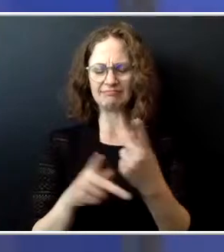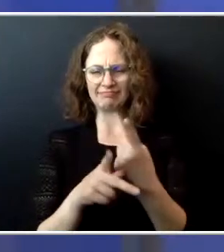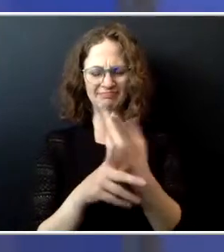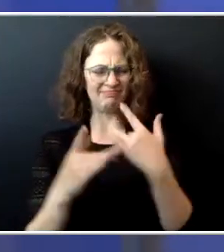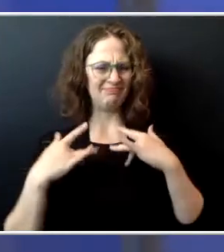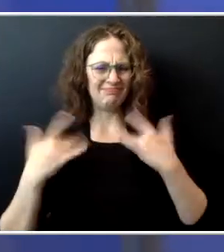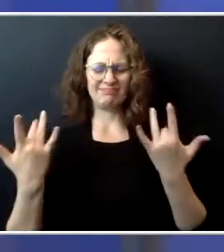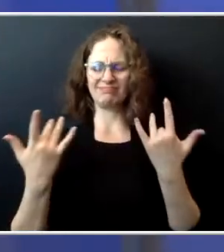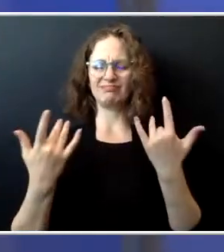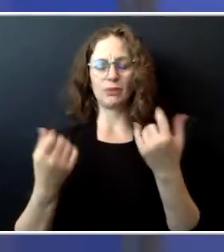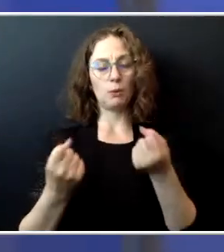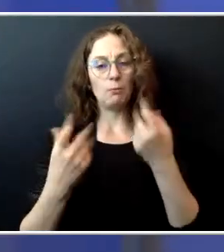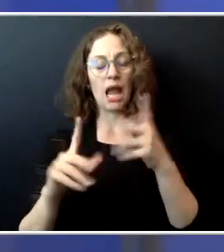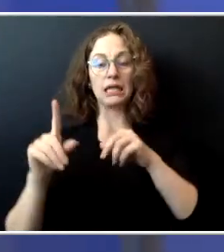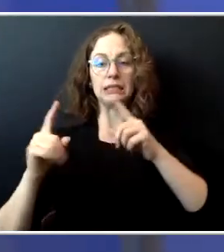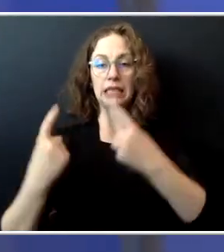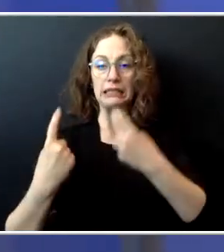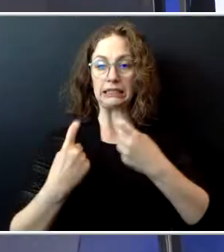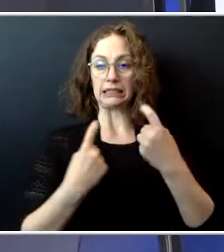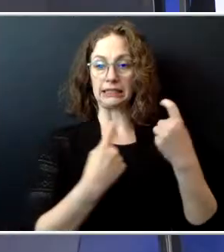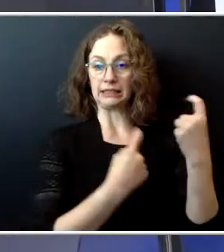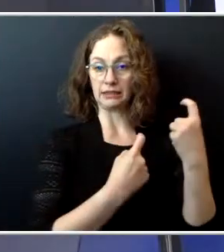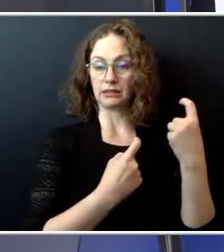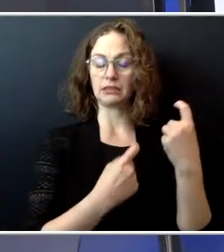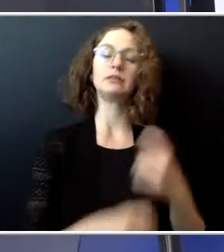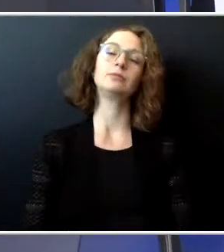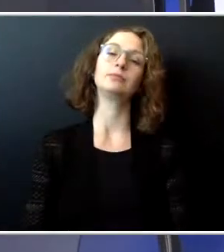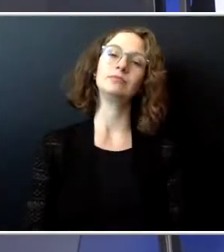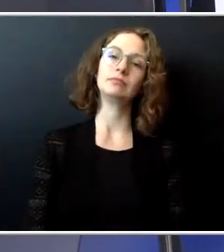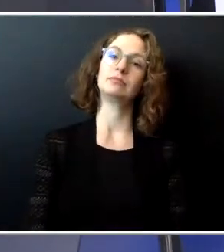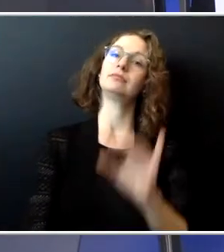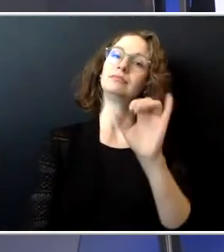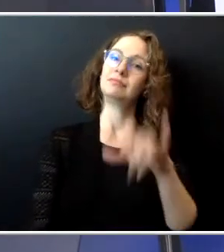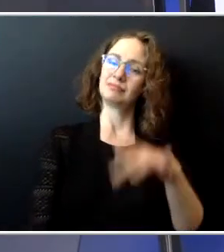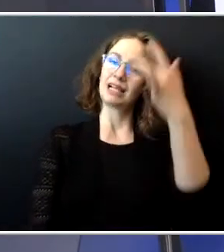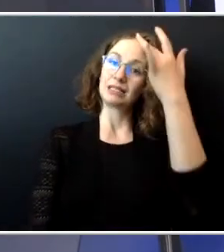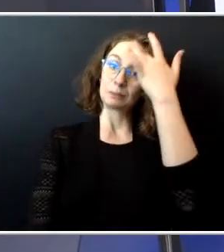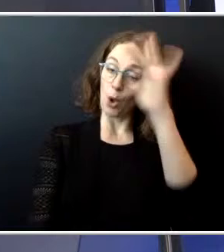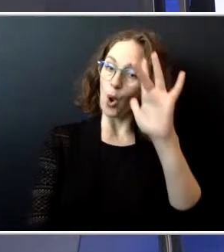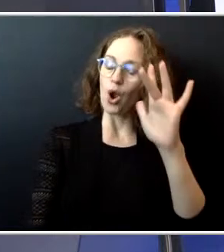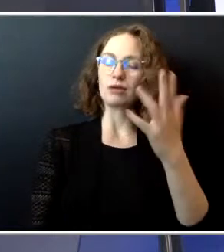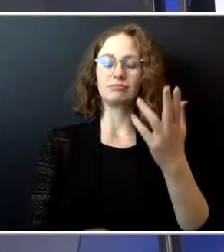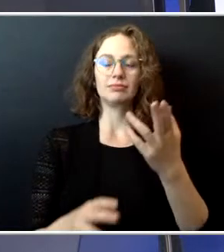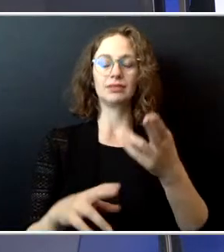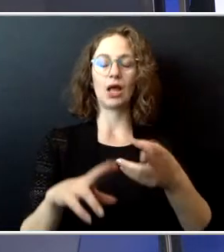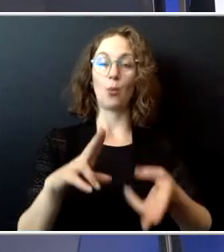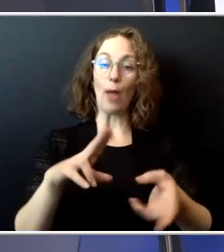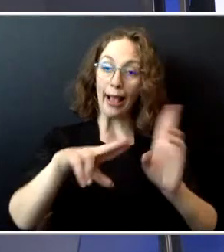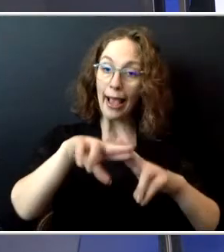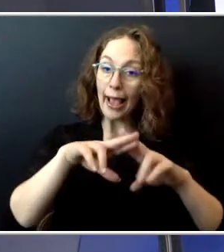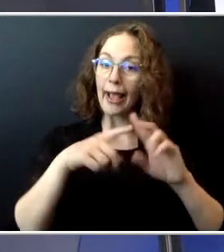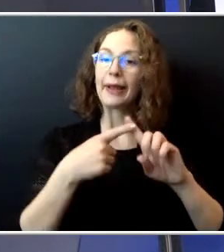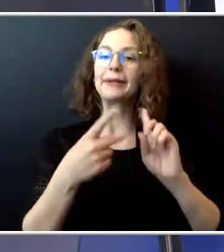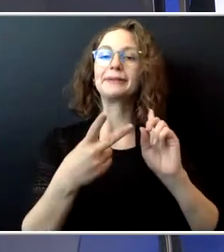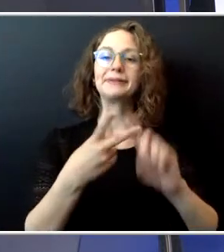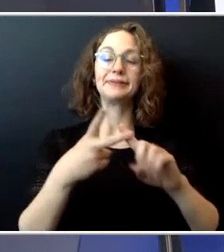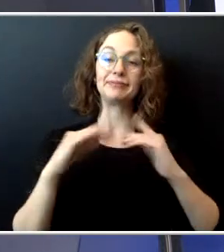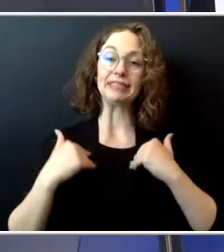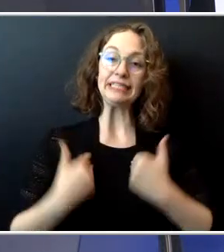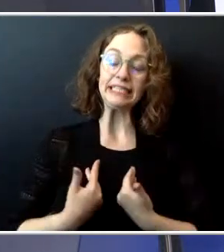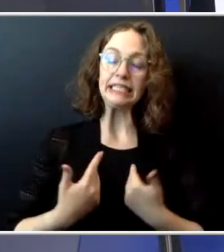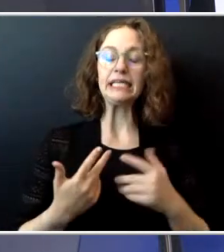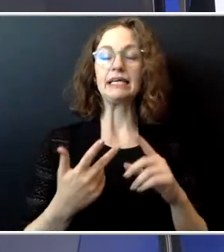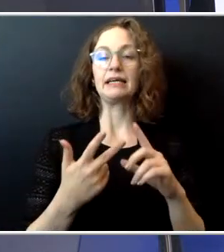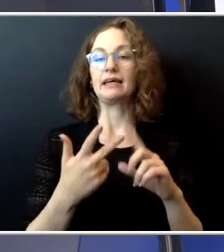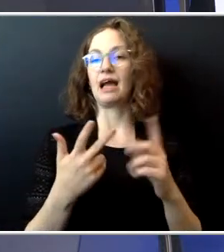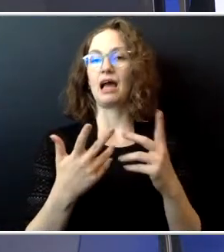tests to try to figure that stuff out. Well, and that's really smart because you're like, weight gain, fatigue. I mean, kind of that gets wrapped up